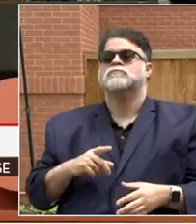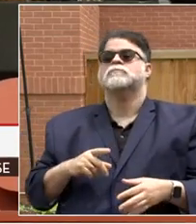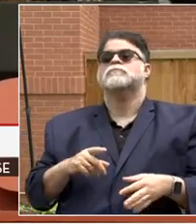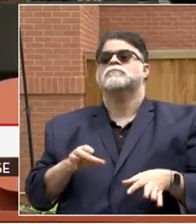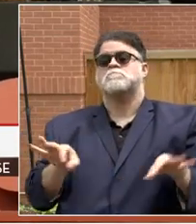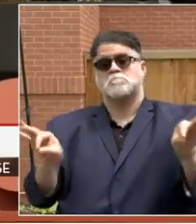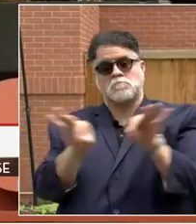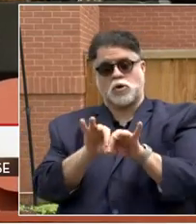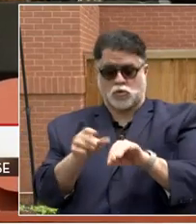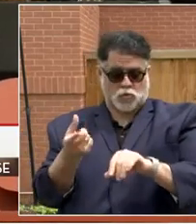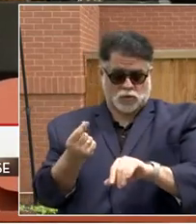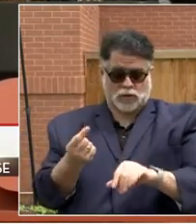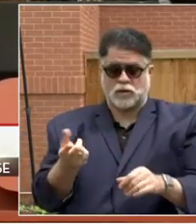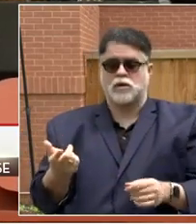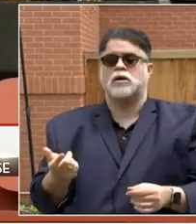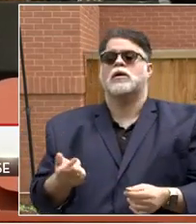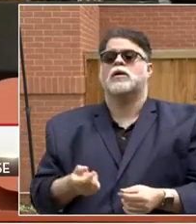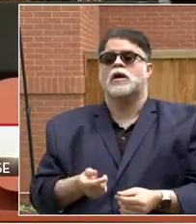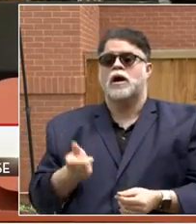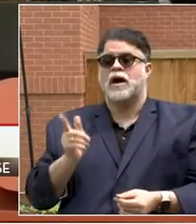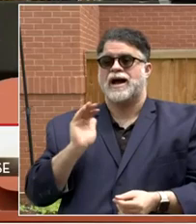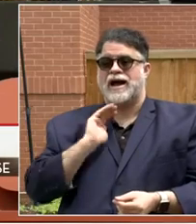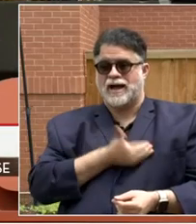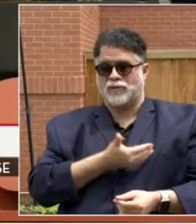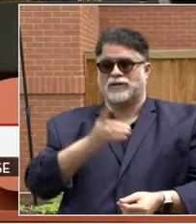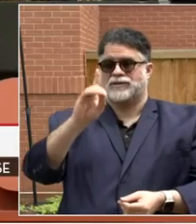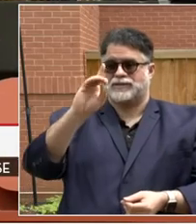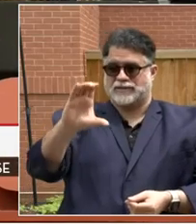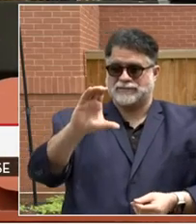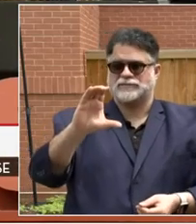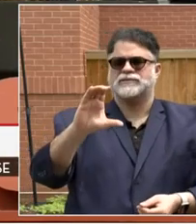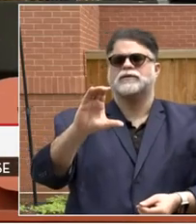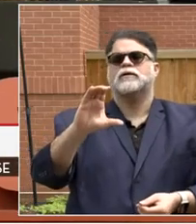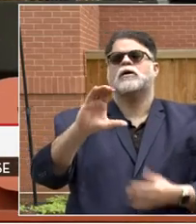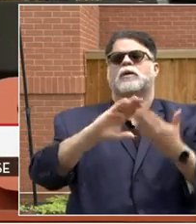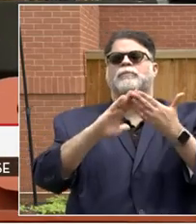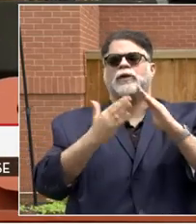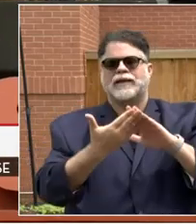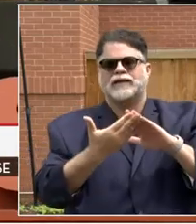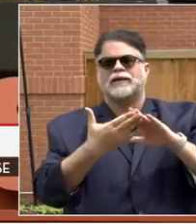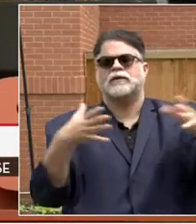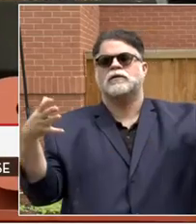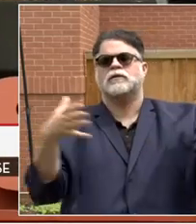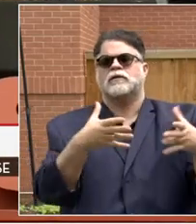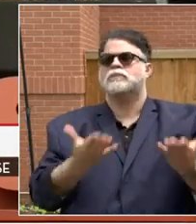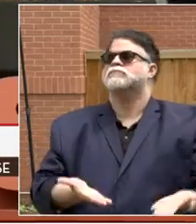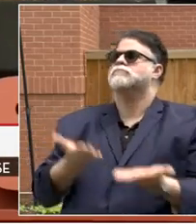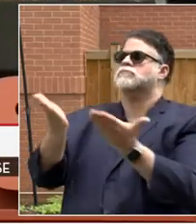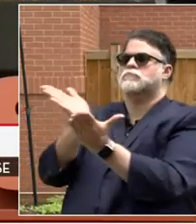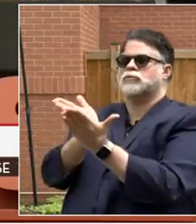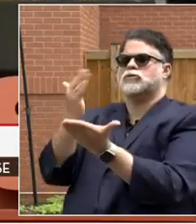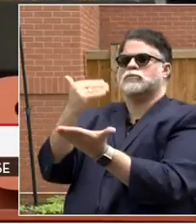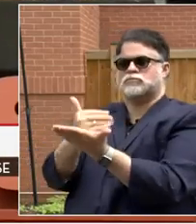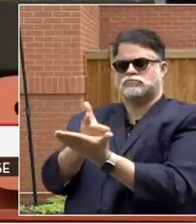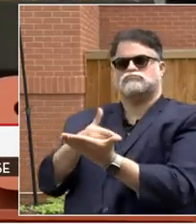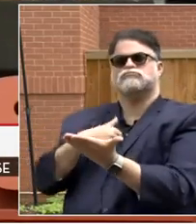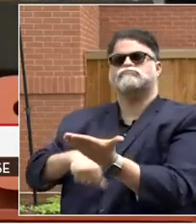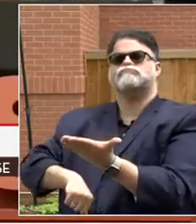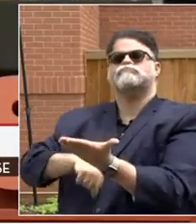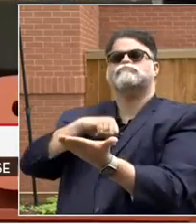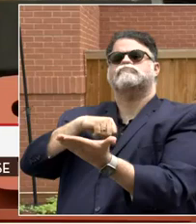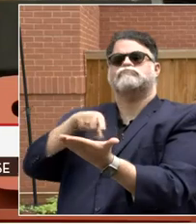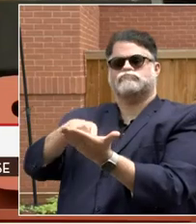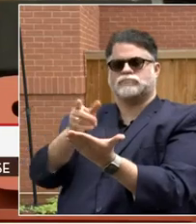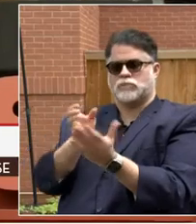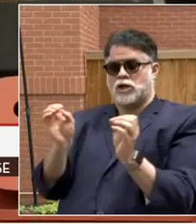In our city, the mayor proposes budgets, and I'm proud that I created the Office of Neighborhood Safety and